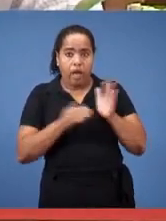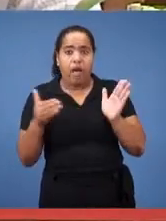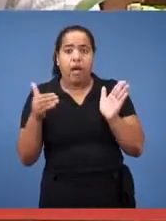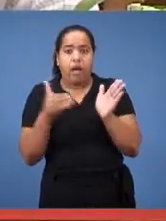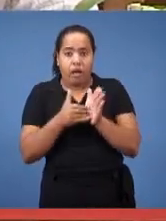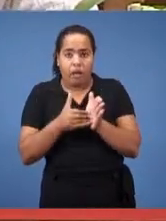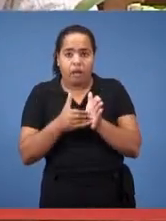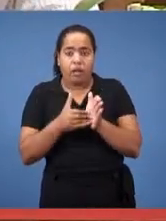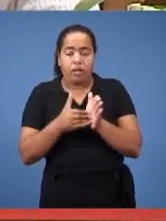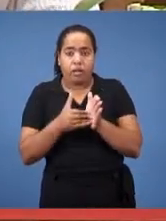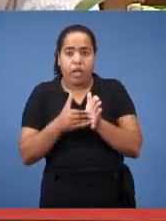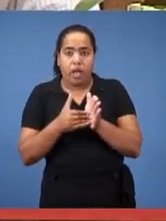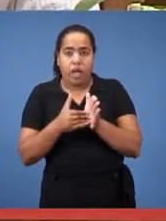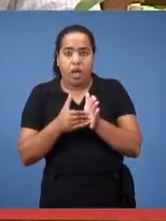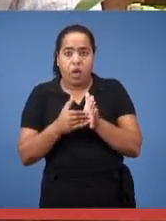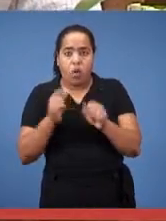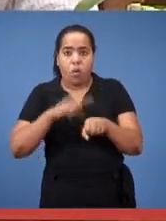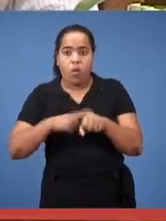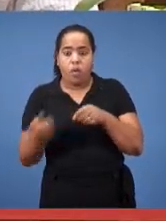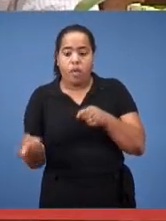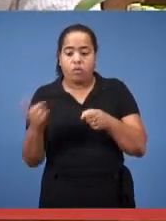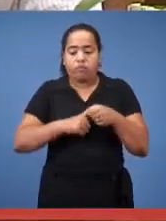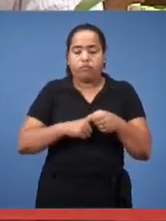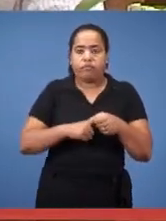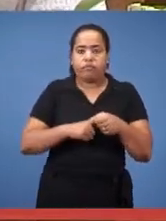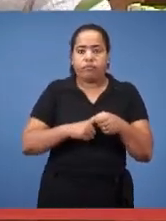keep it until I come.